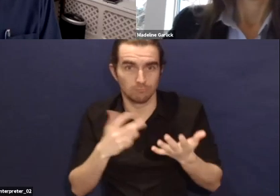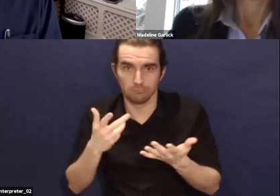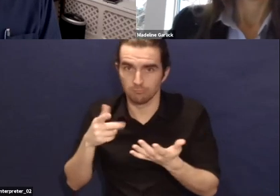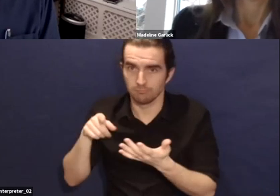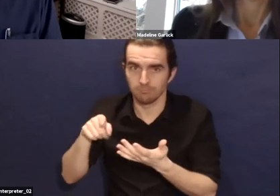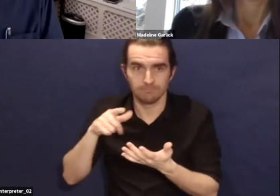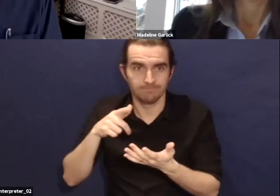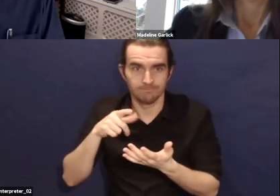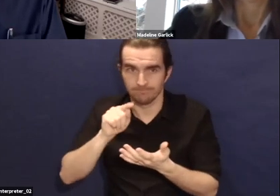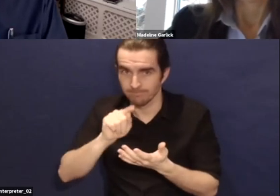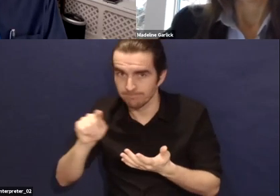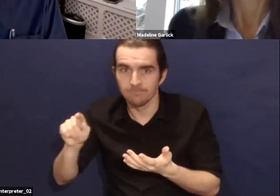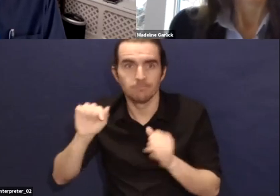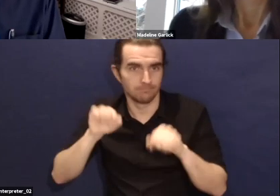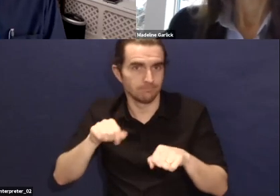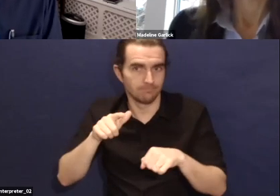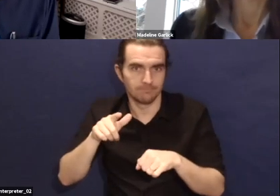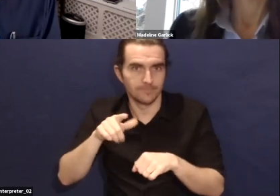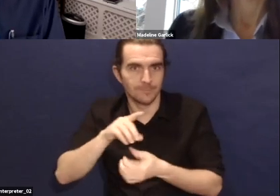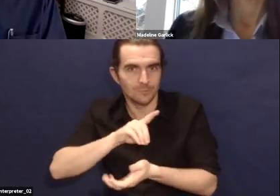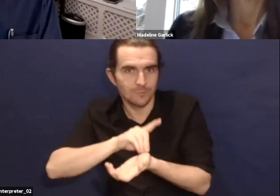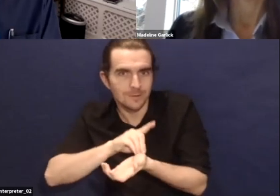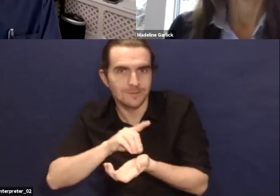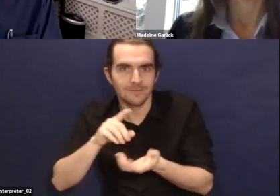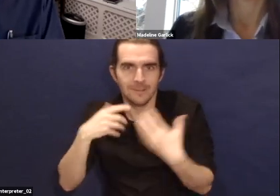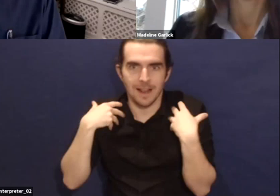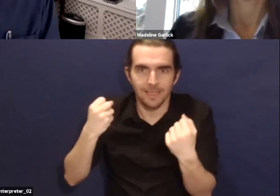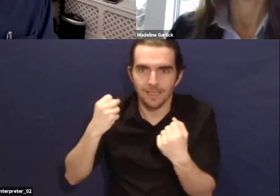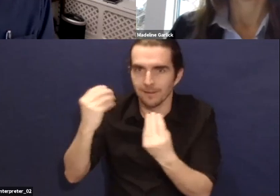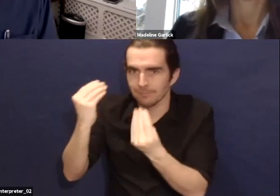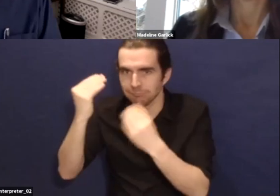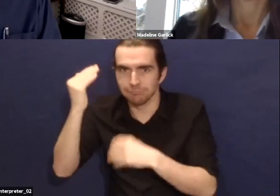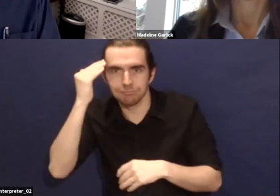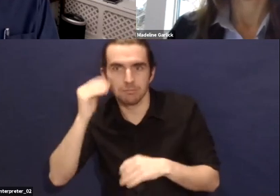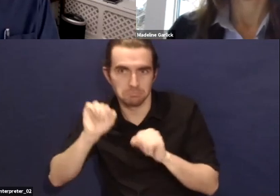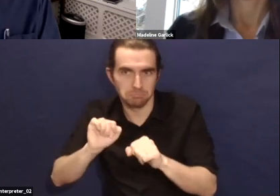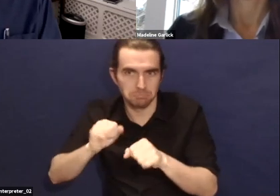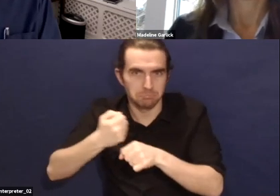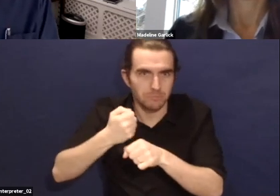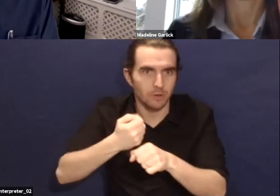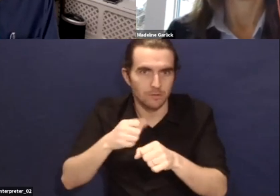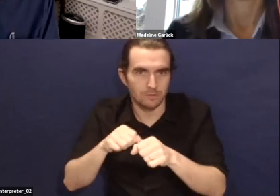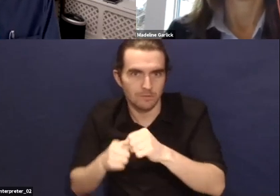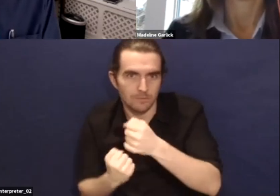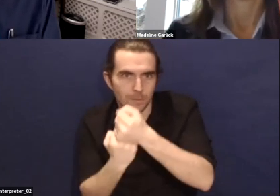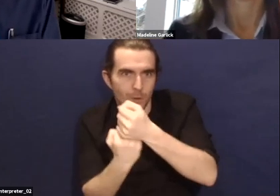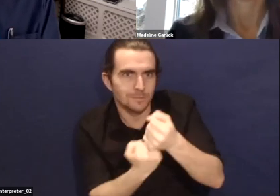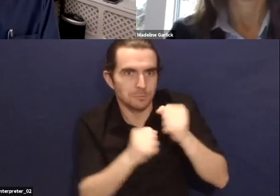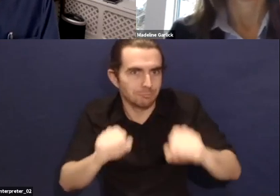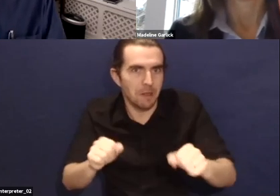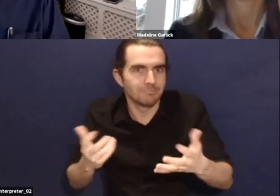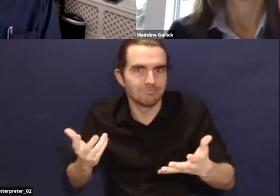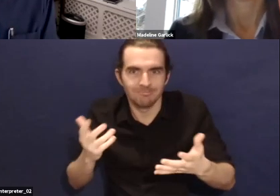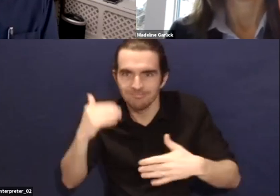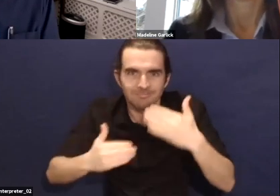seen of health and hygiene projects being started by refugees and other persons concerned to